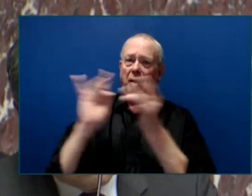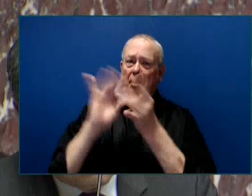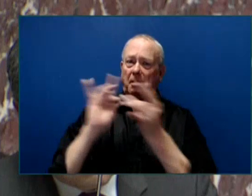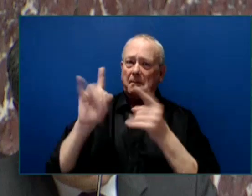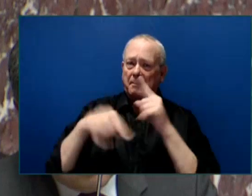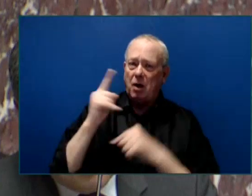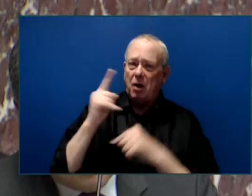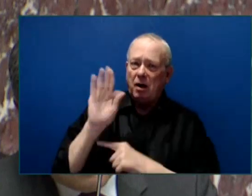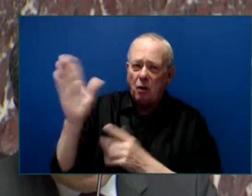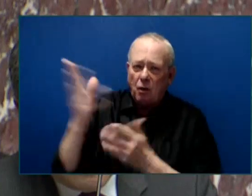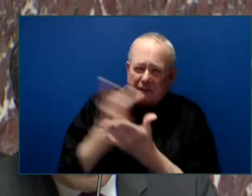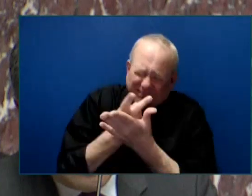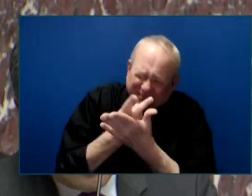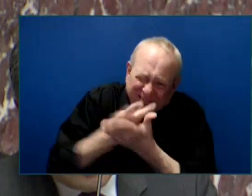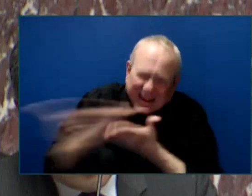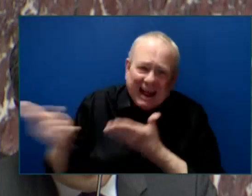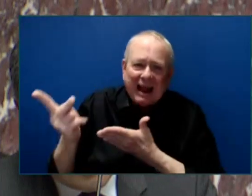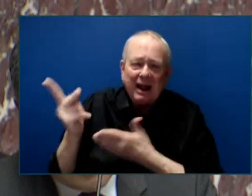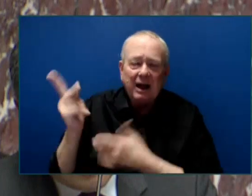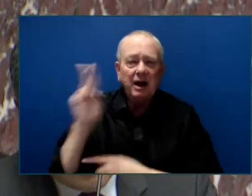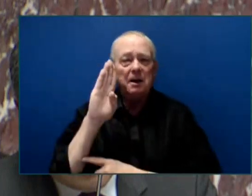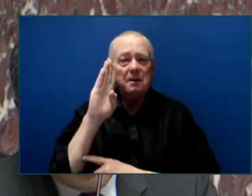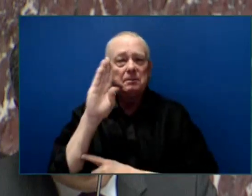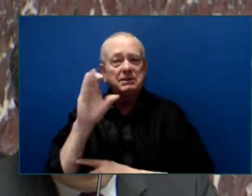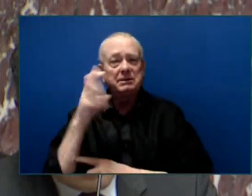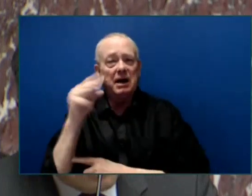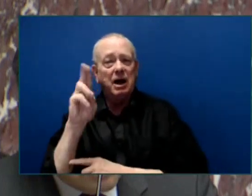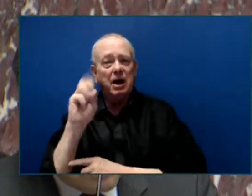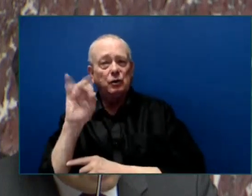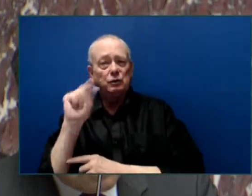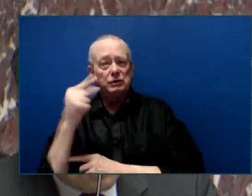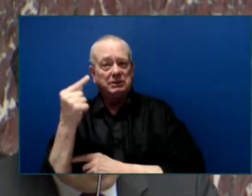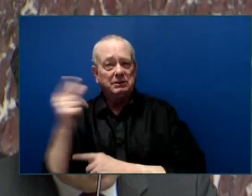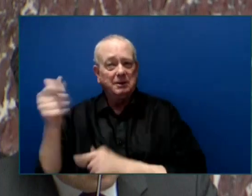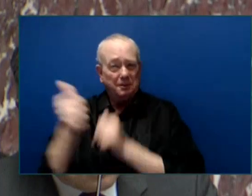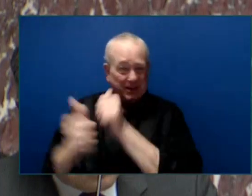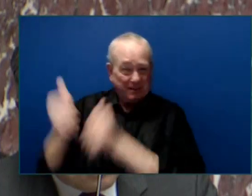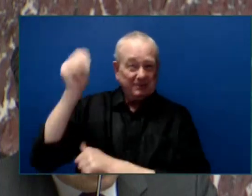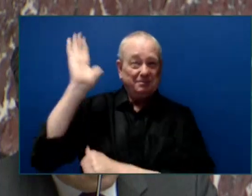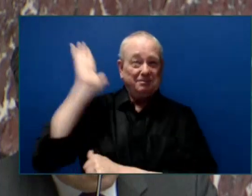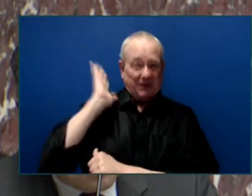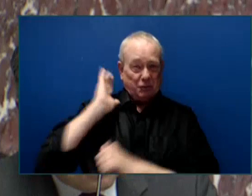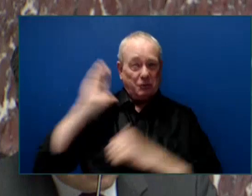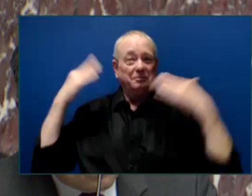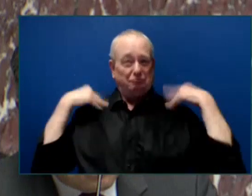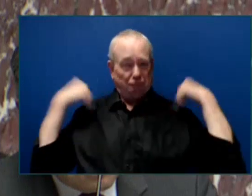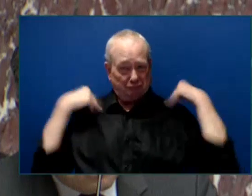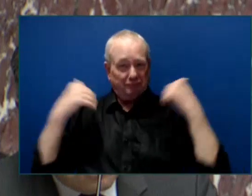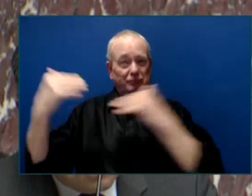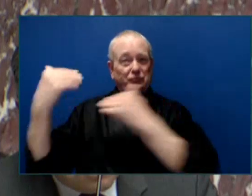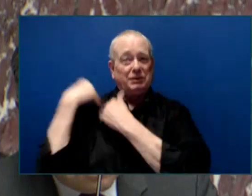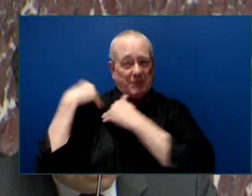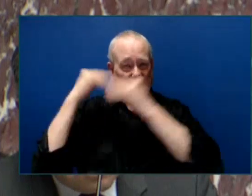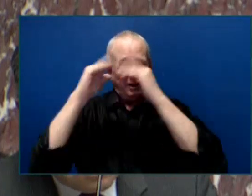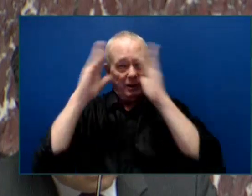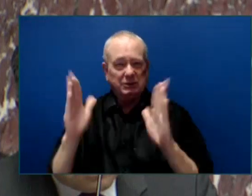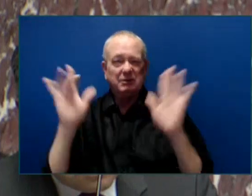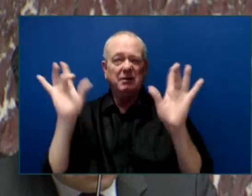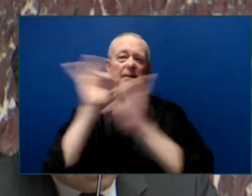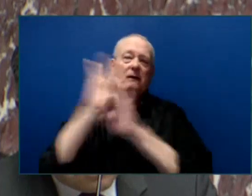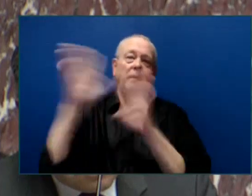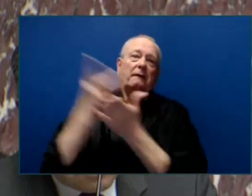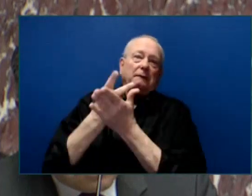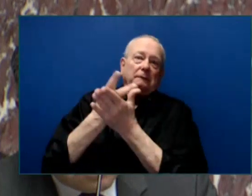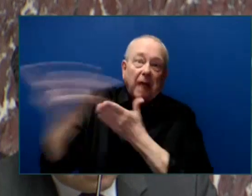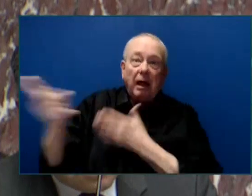as Housing Minister. The Premier placed people with severe mental health and addictions all together in the